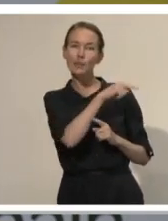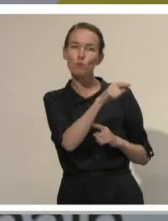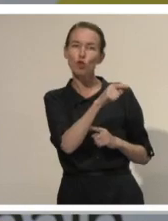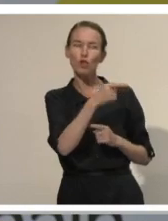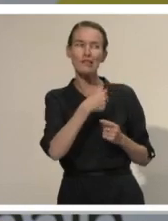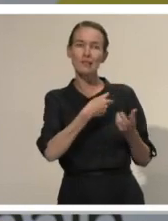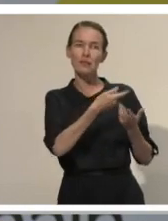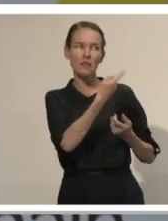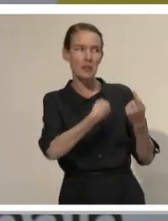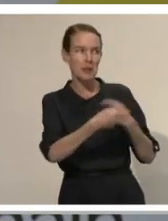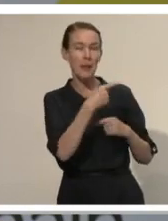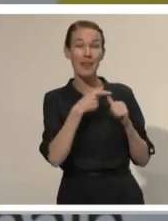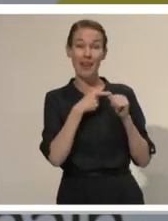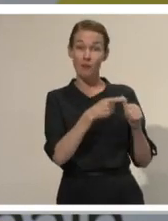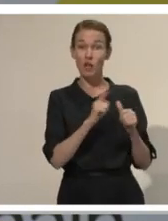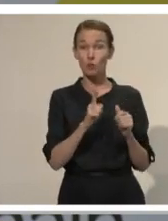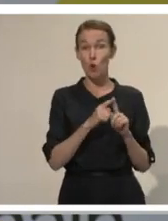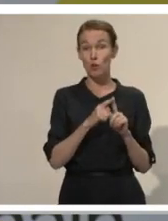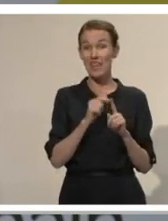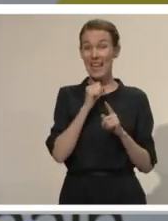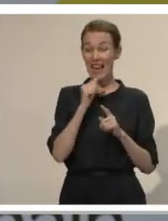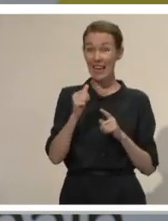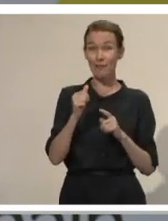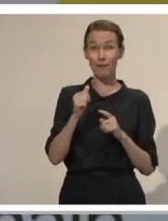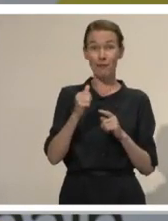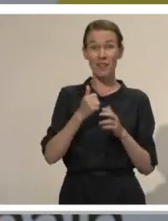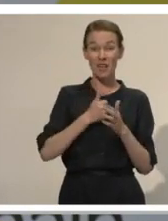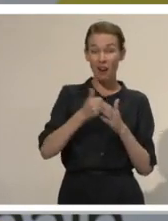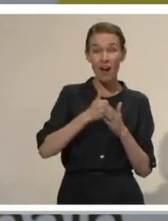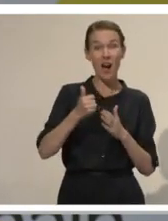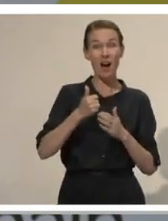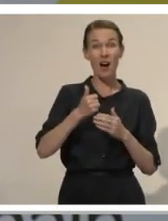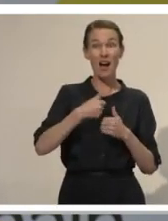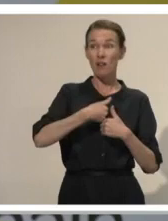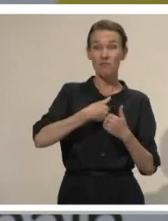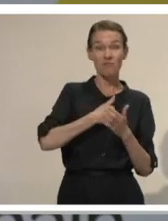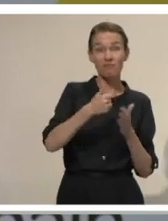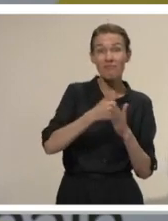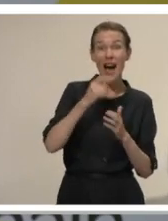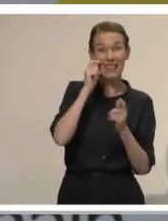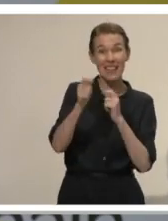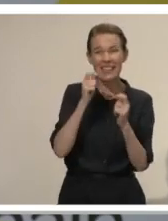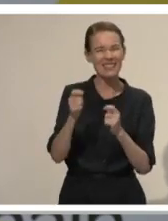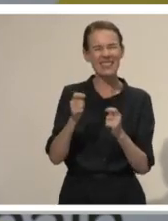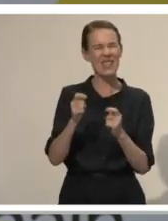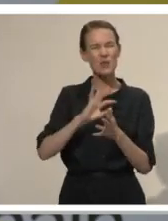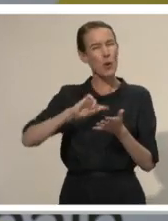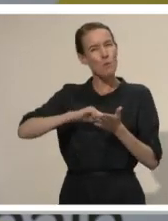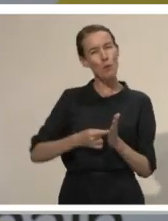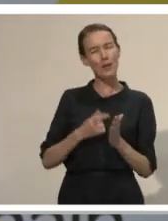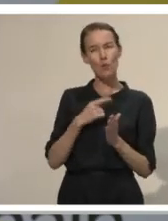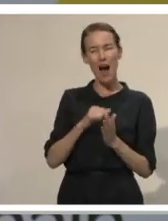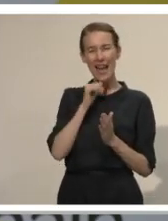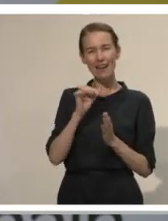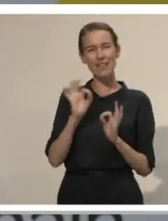Microbiology Network, is that routine testing is not helpful because it is a point in time in asymptomatic people. And this goes to the point